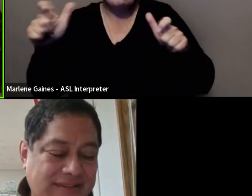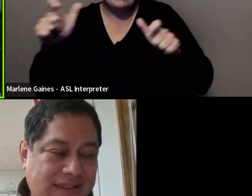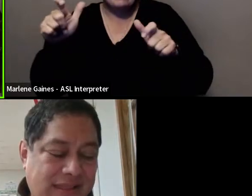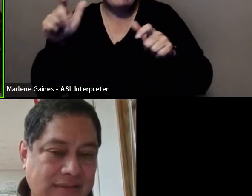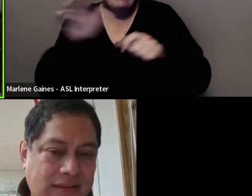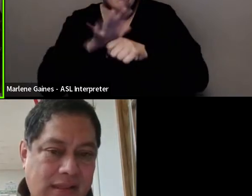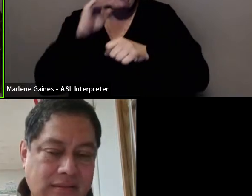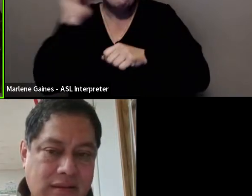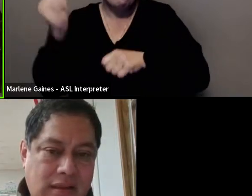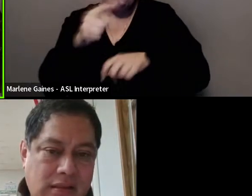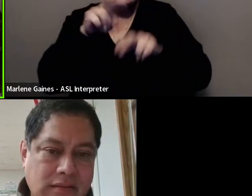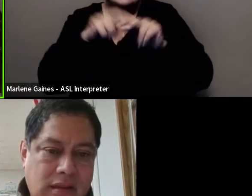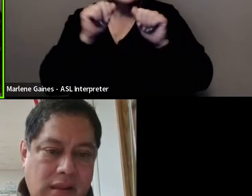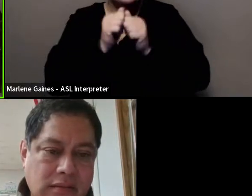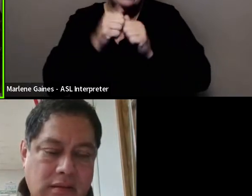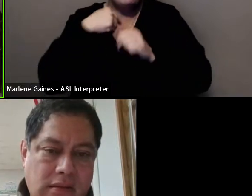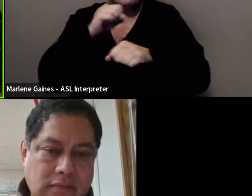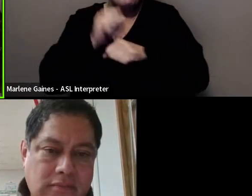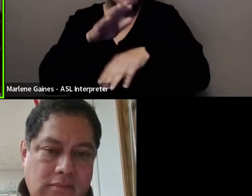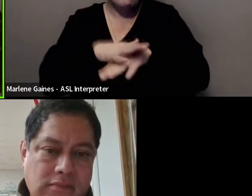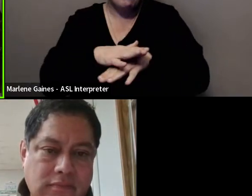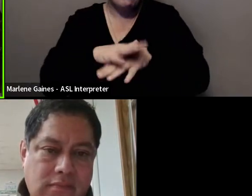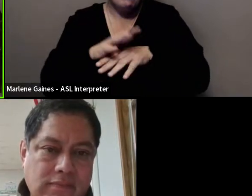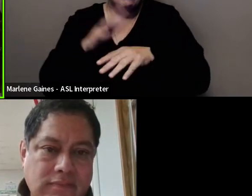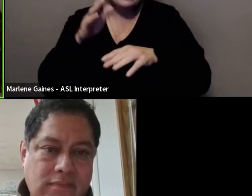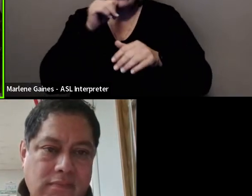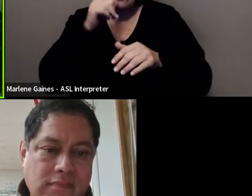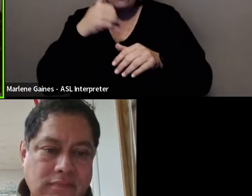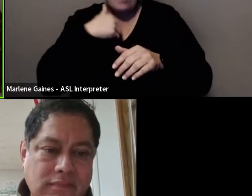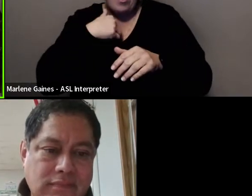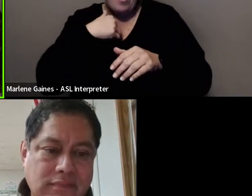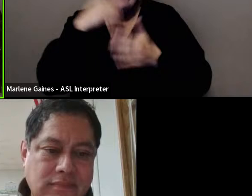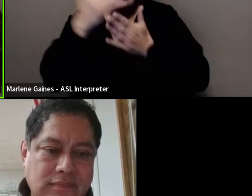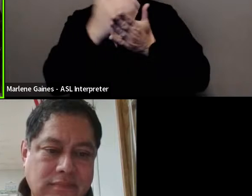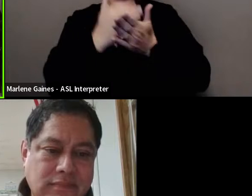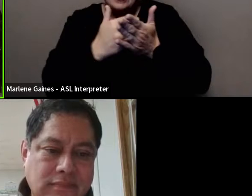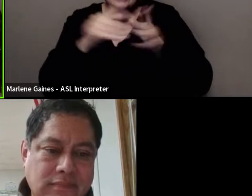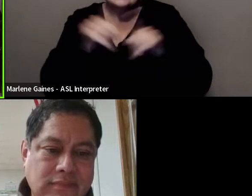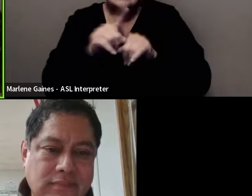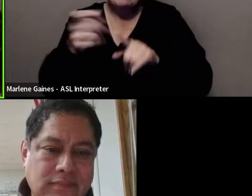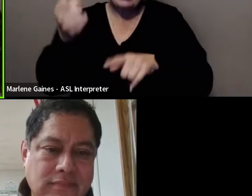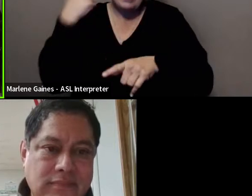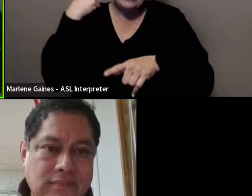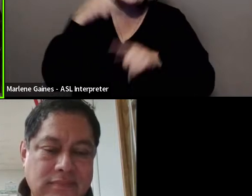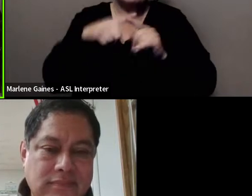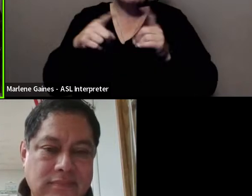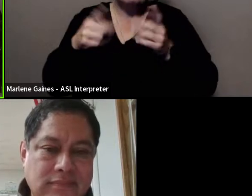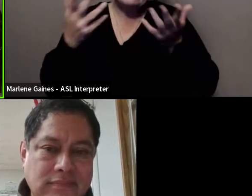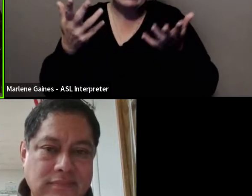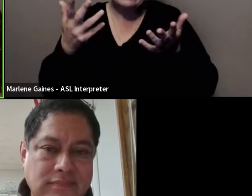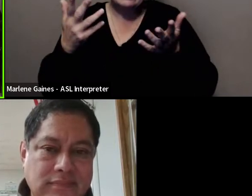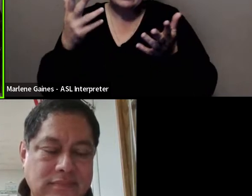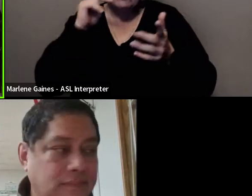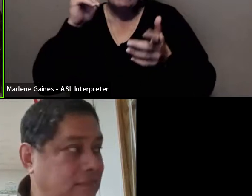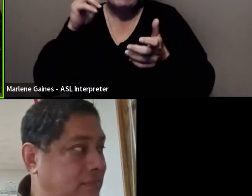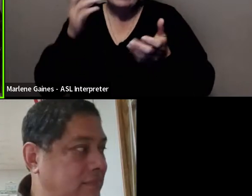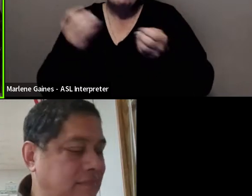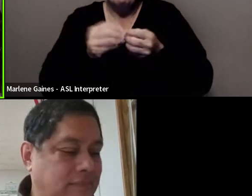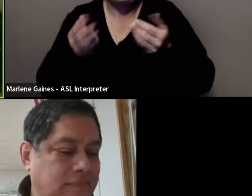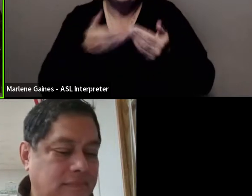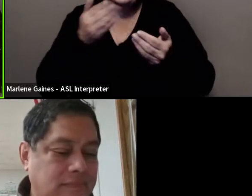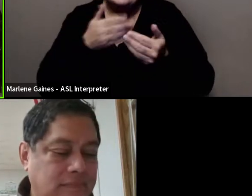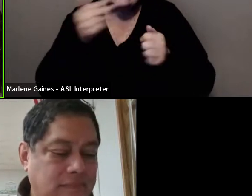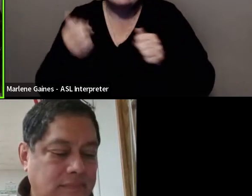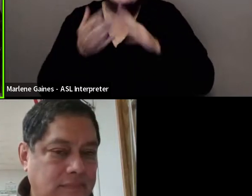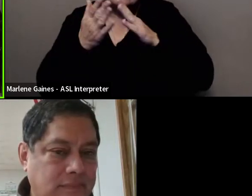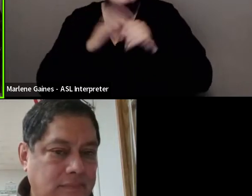So we're working on it. We'll get this together. We don't have the vast list like we did last year, so this should be significantly easier to